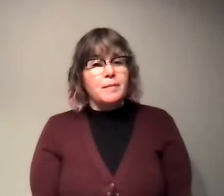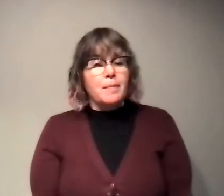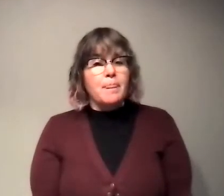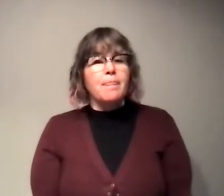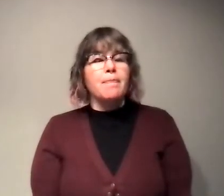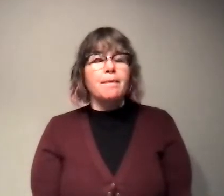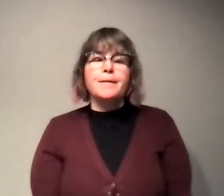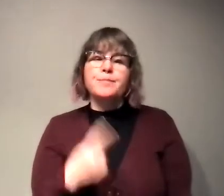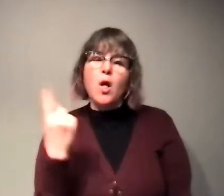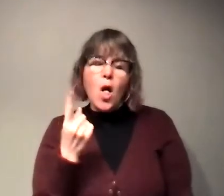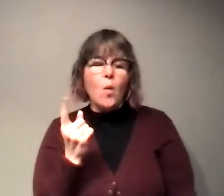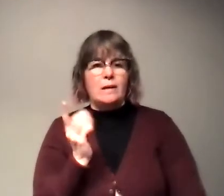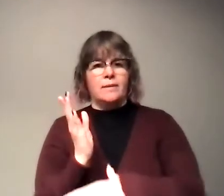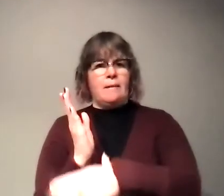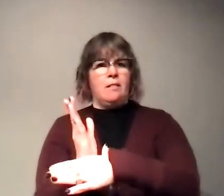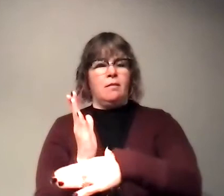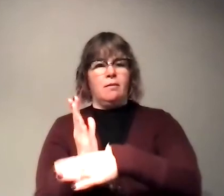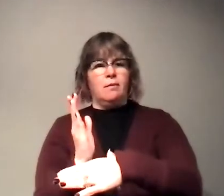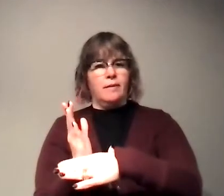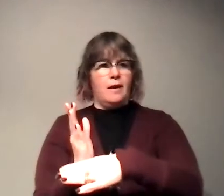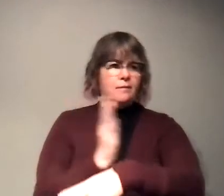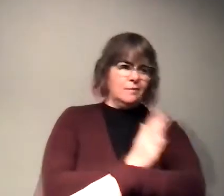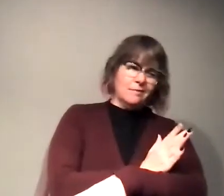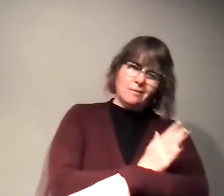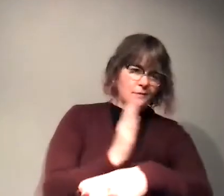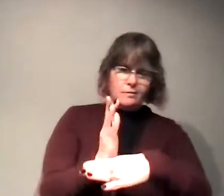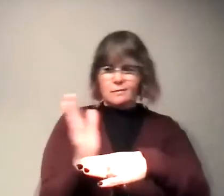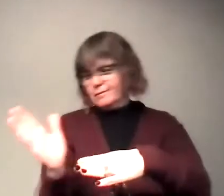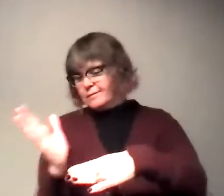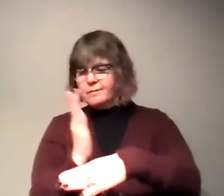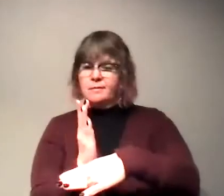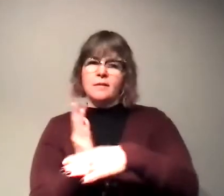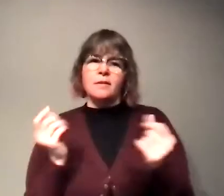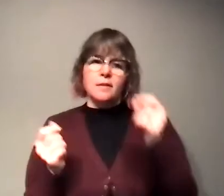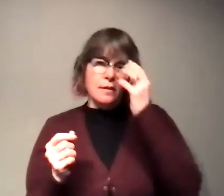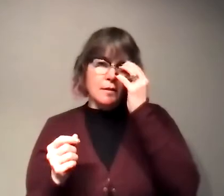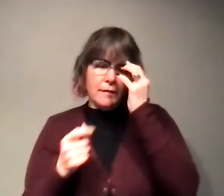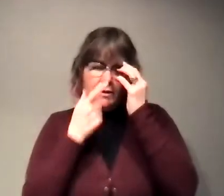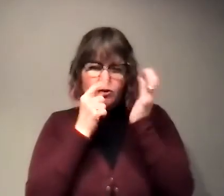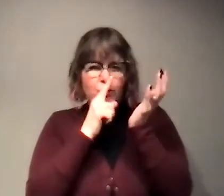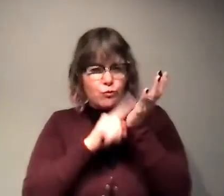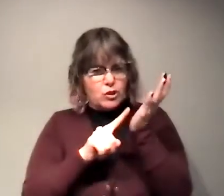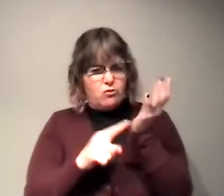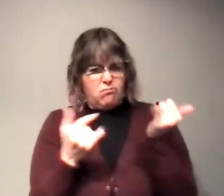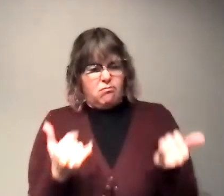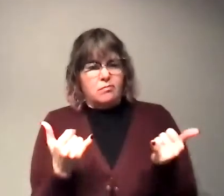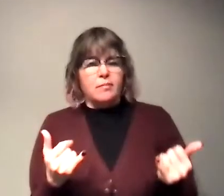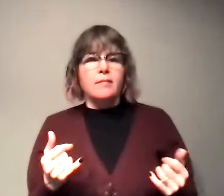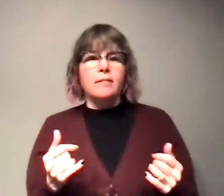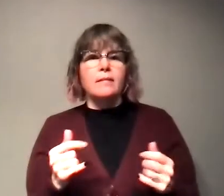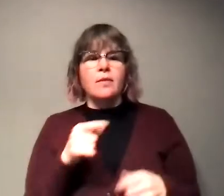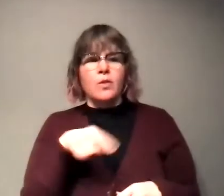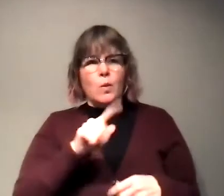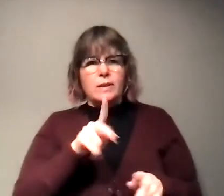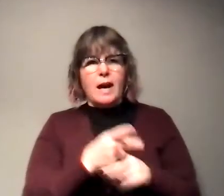There's always a middle ground, and I think there is actually some really interesting research being done about how those kinds